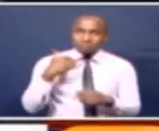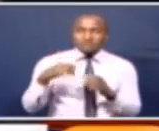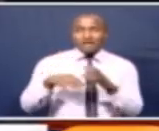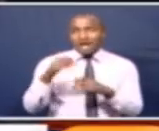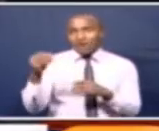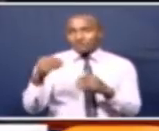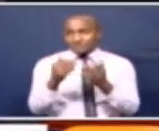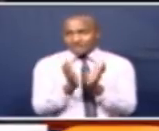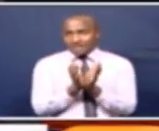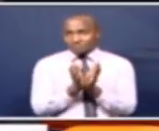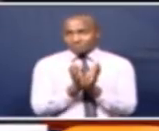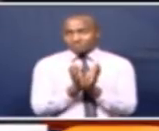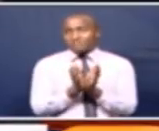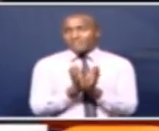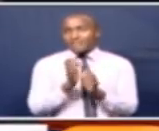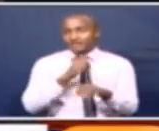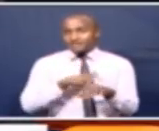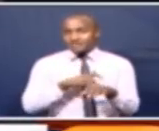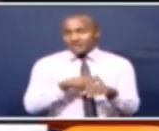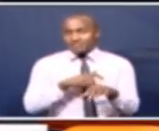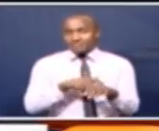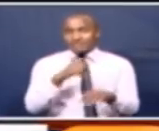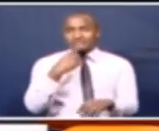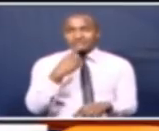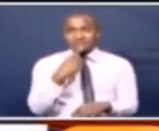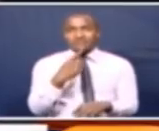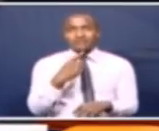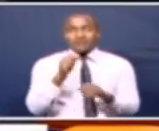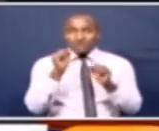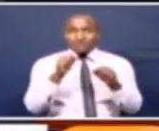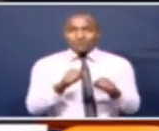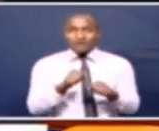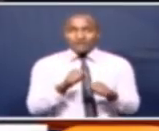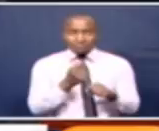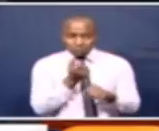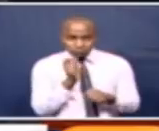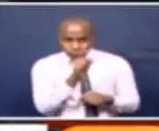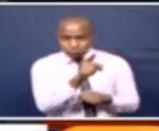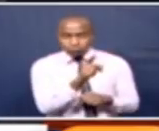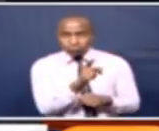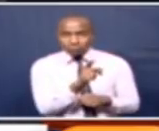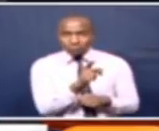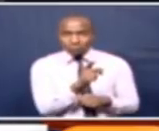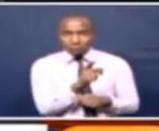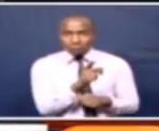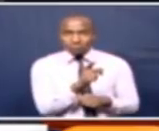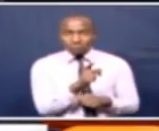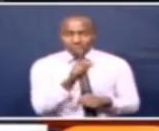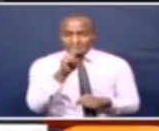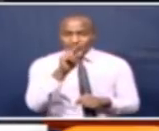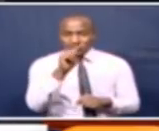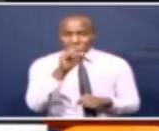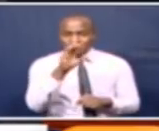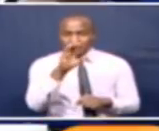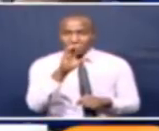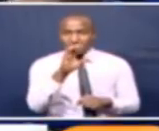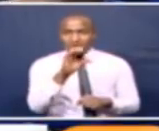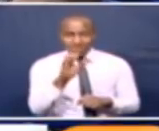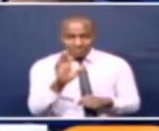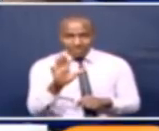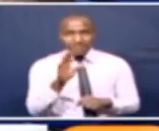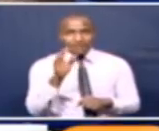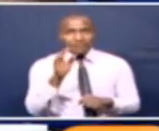I send, when they said, now you can ask, inquire from NEC, how your student